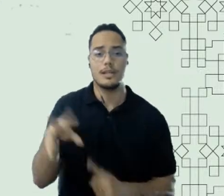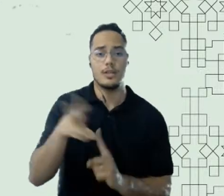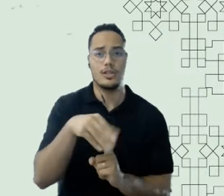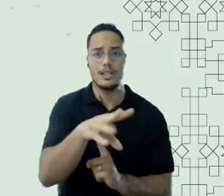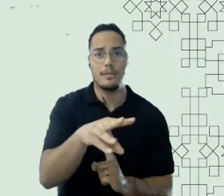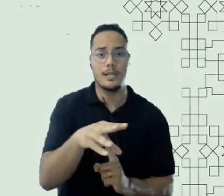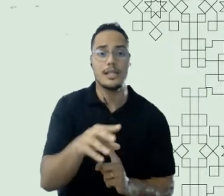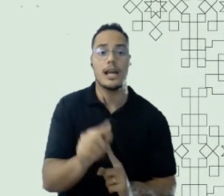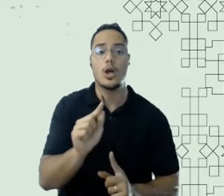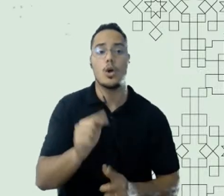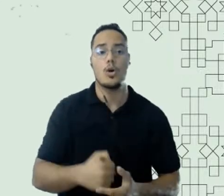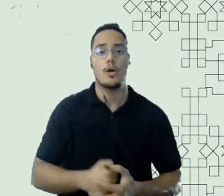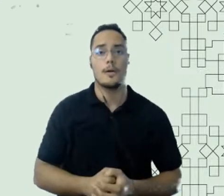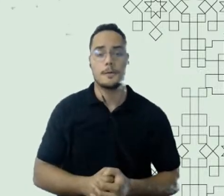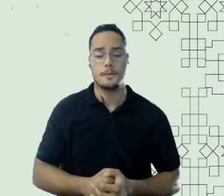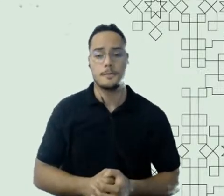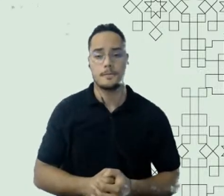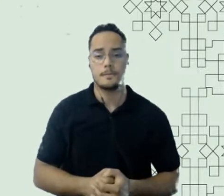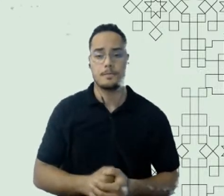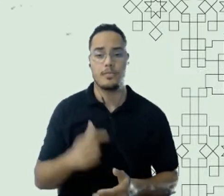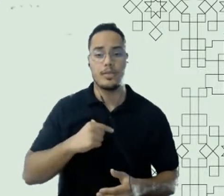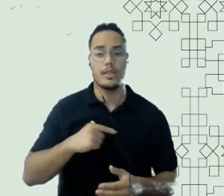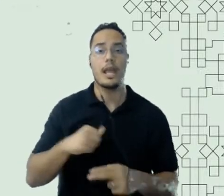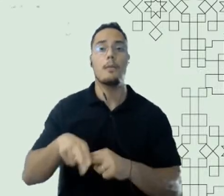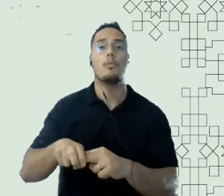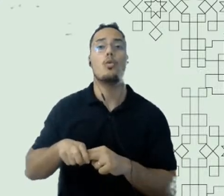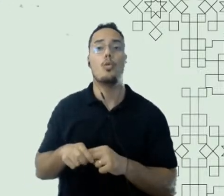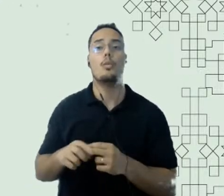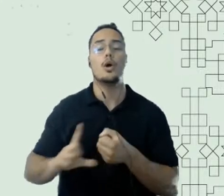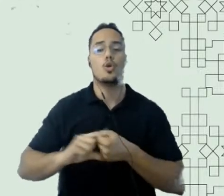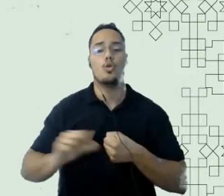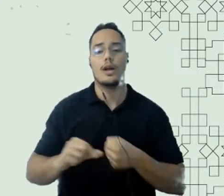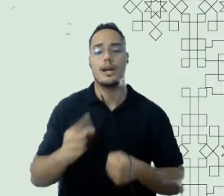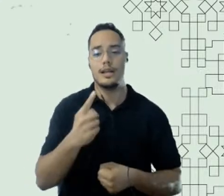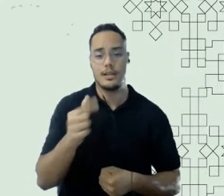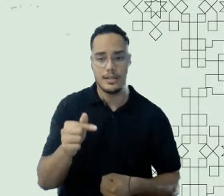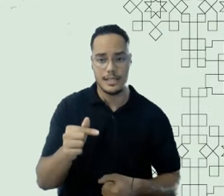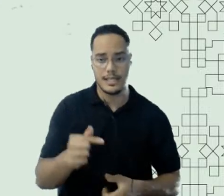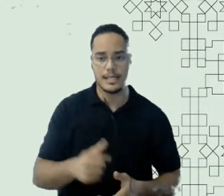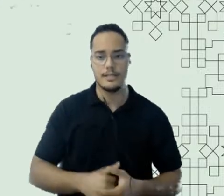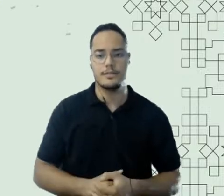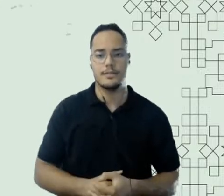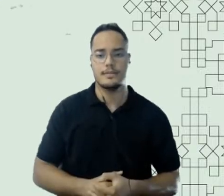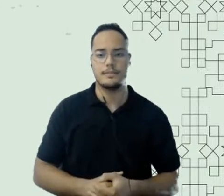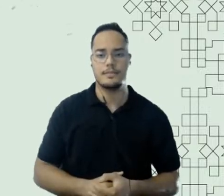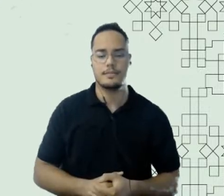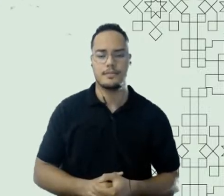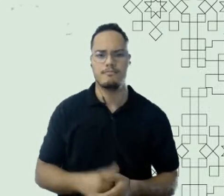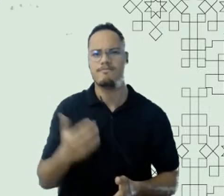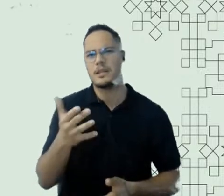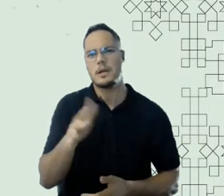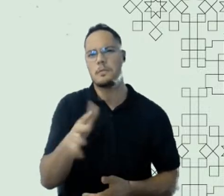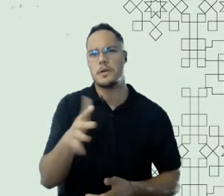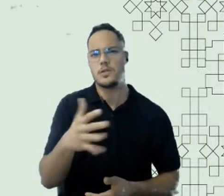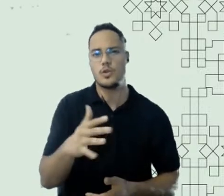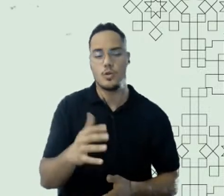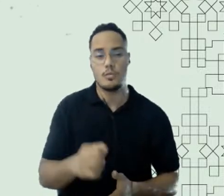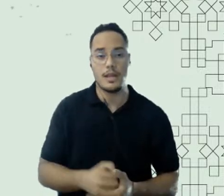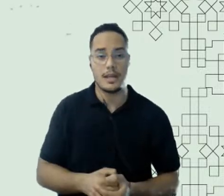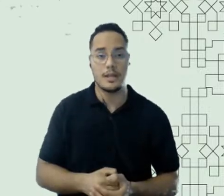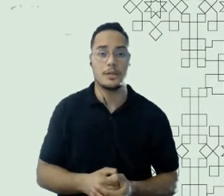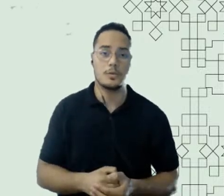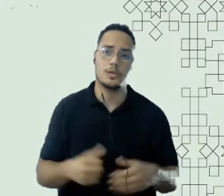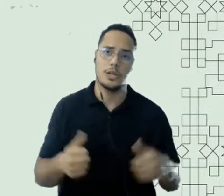Article 17. So that's more or less an introduction, so people can understand what's the core,